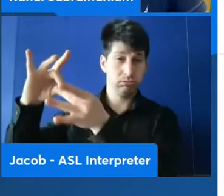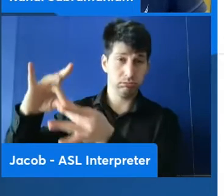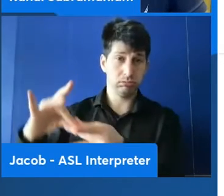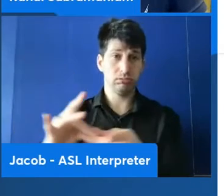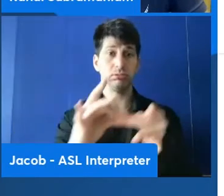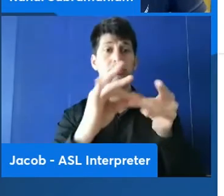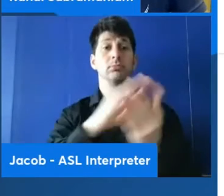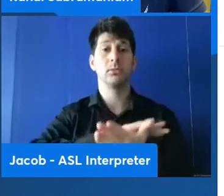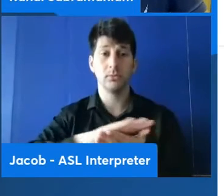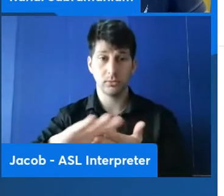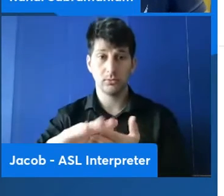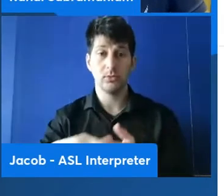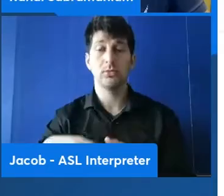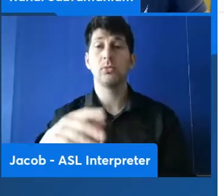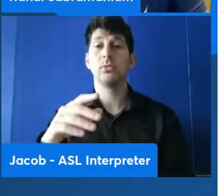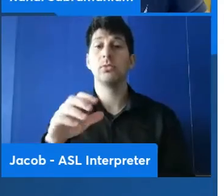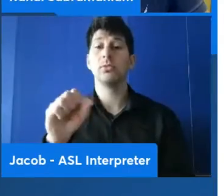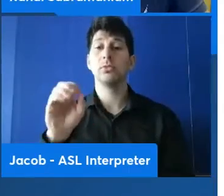really nicely. Now,